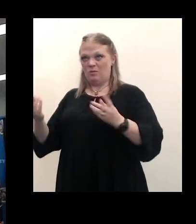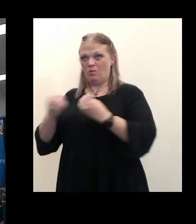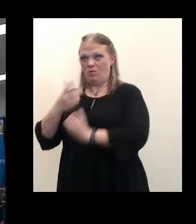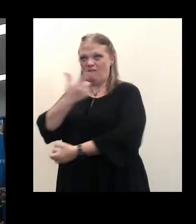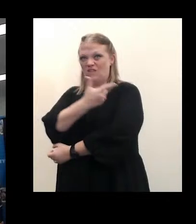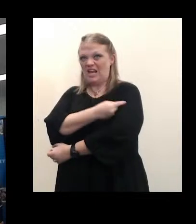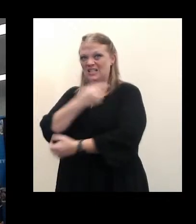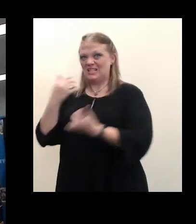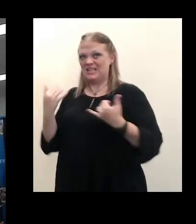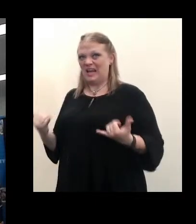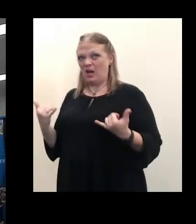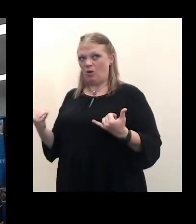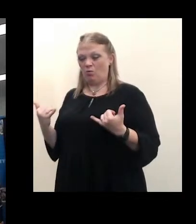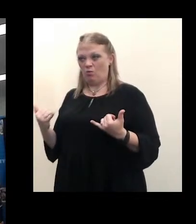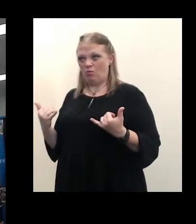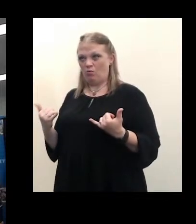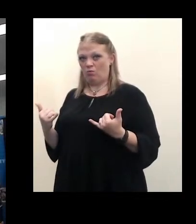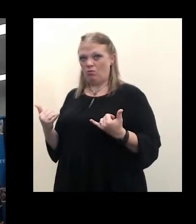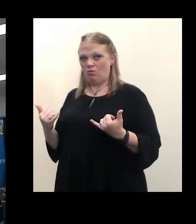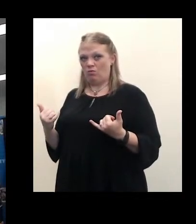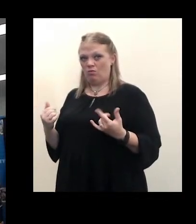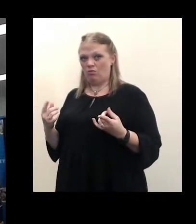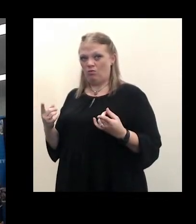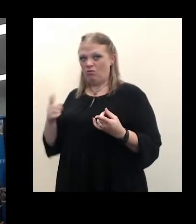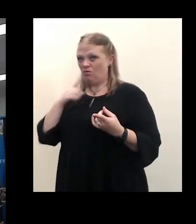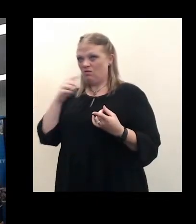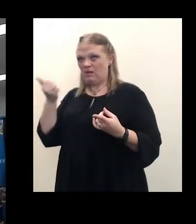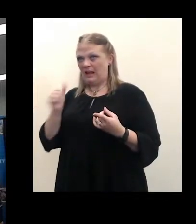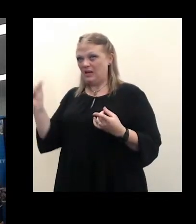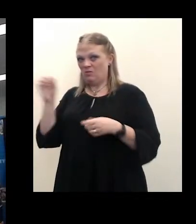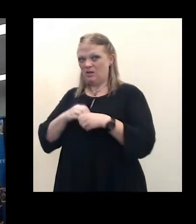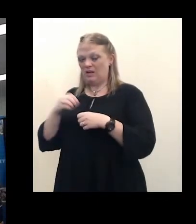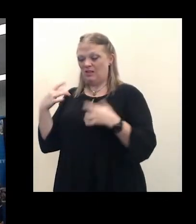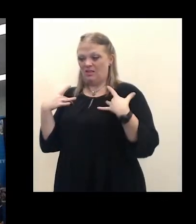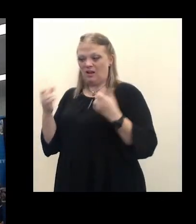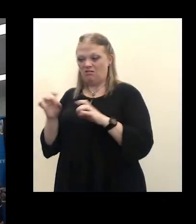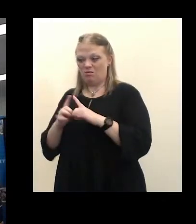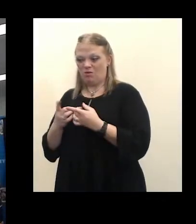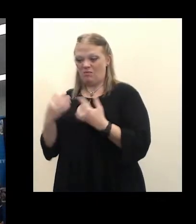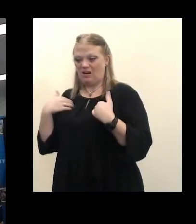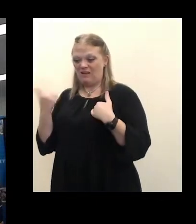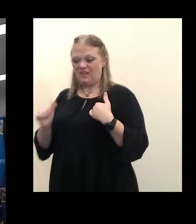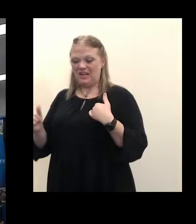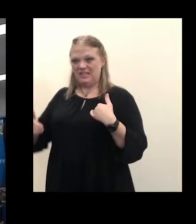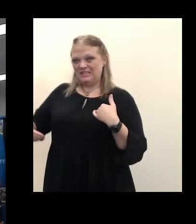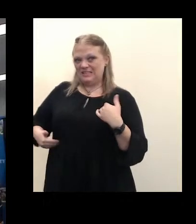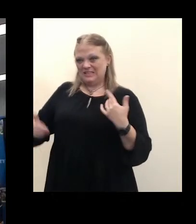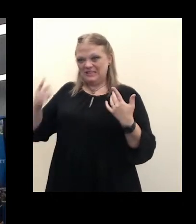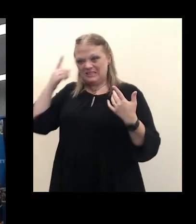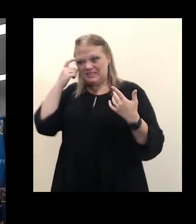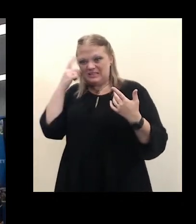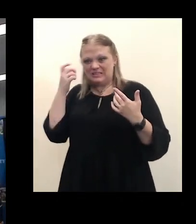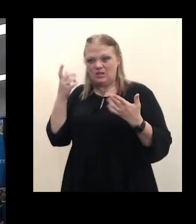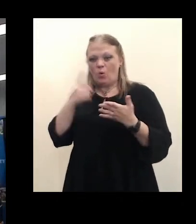now, does anyone in the health department have any sense as to what is causing